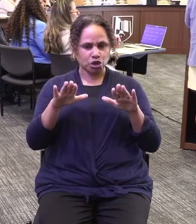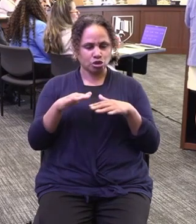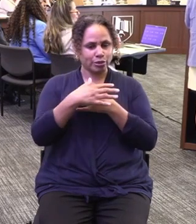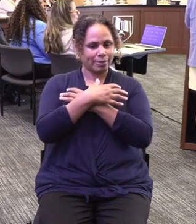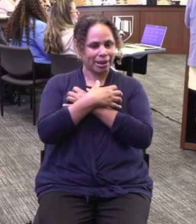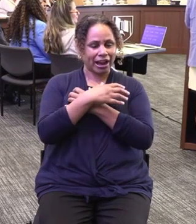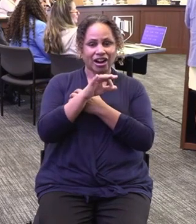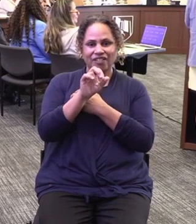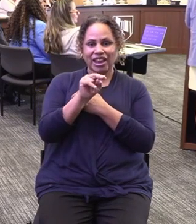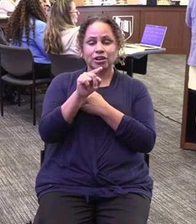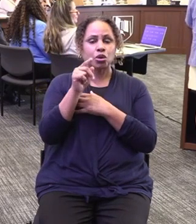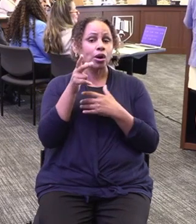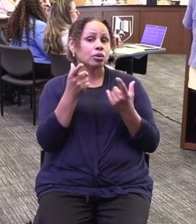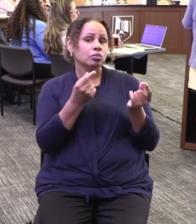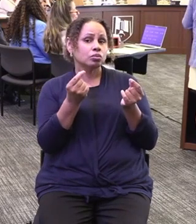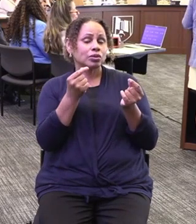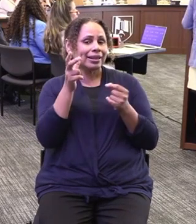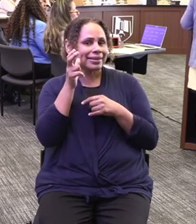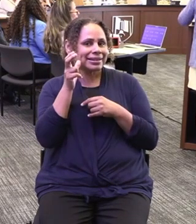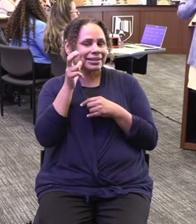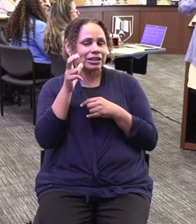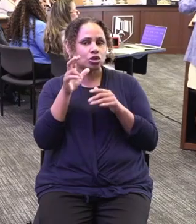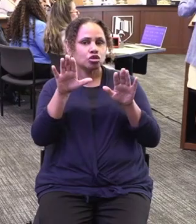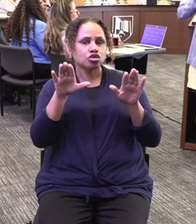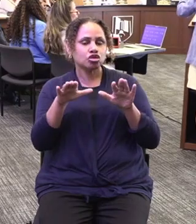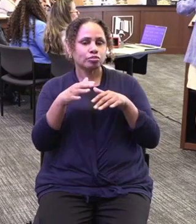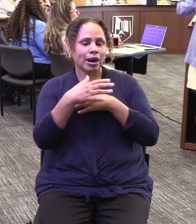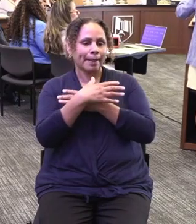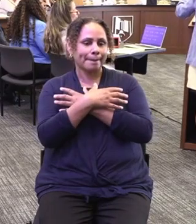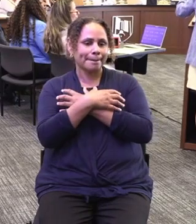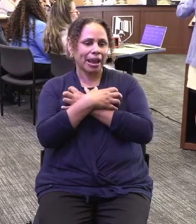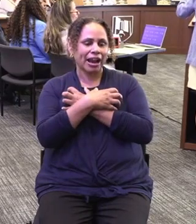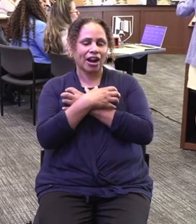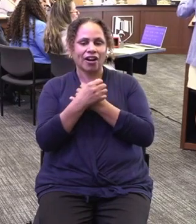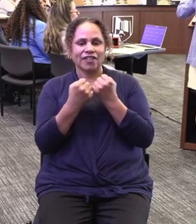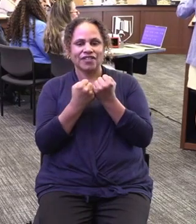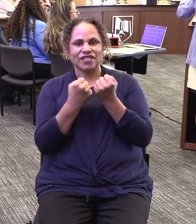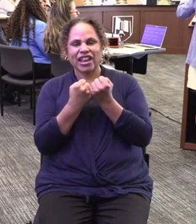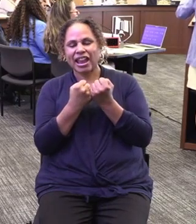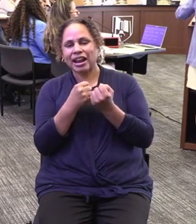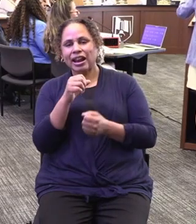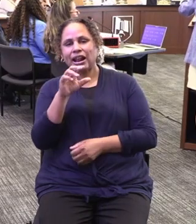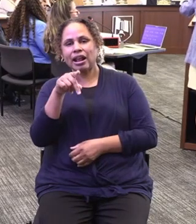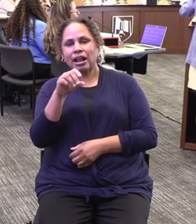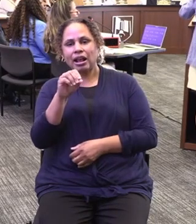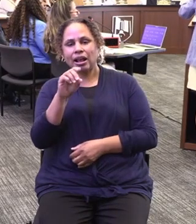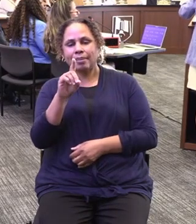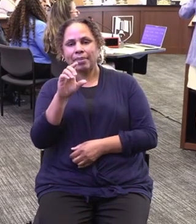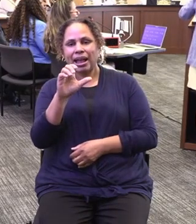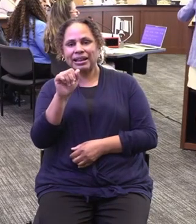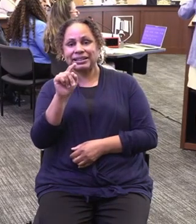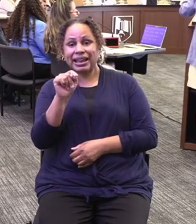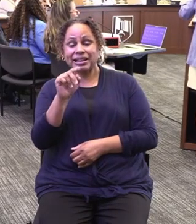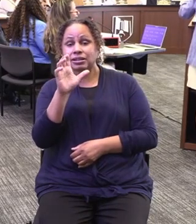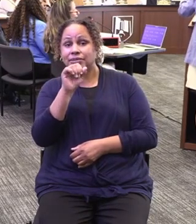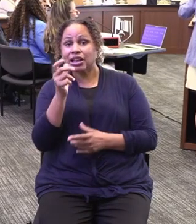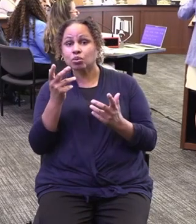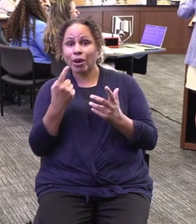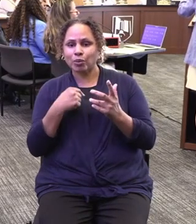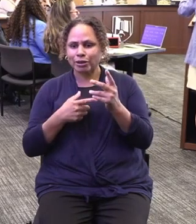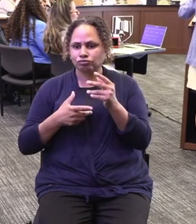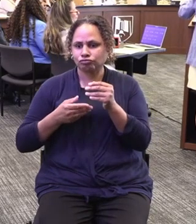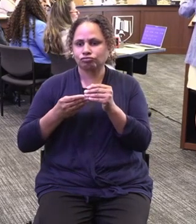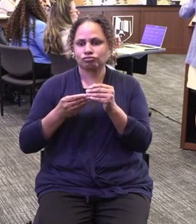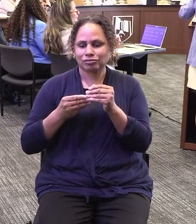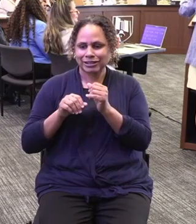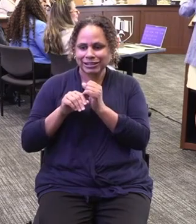Fan podcast. And then guess what? You're getting layered with another ad from JJC. We're targeting you. We are going to find you.